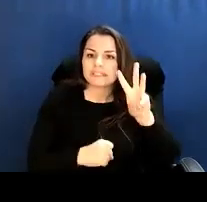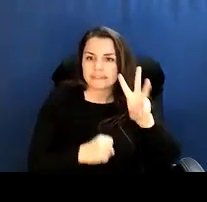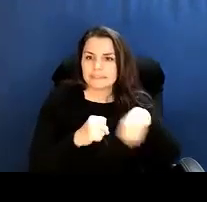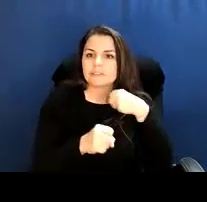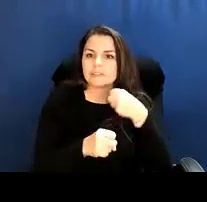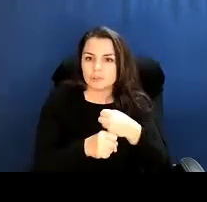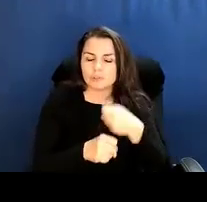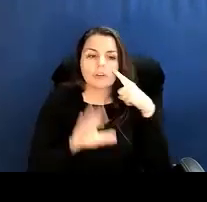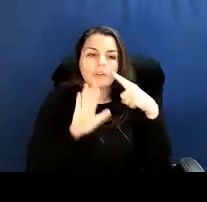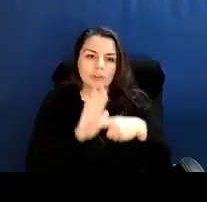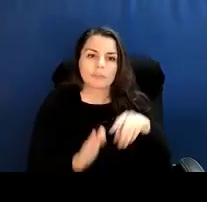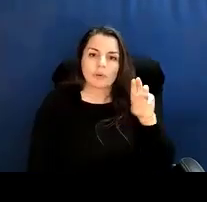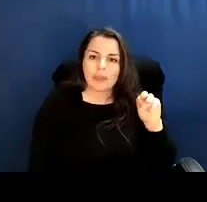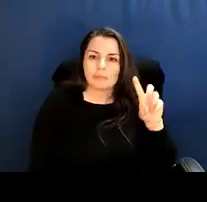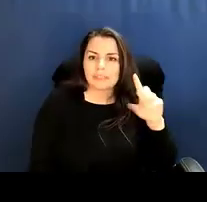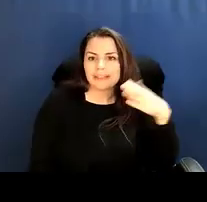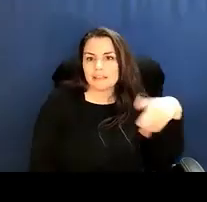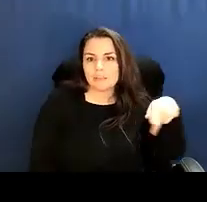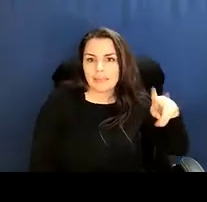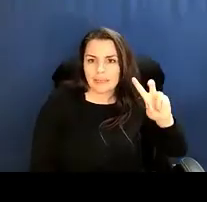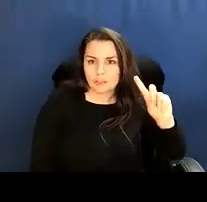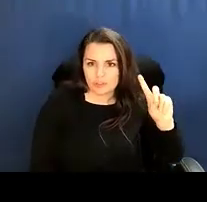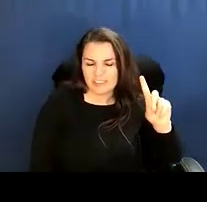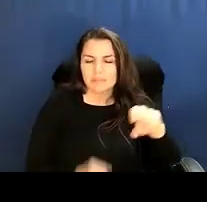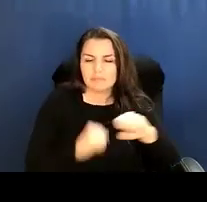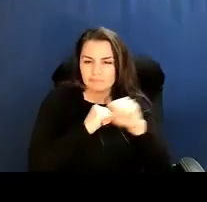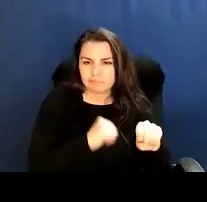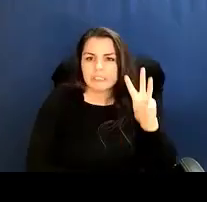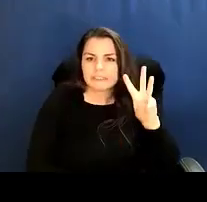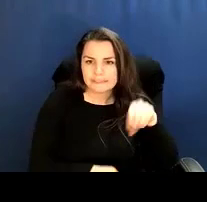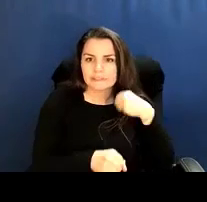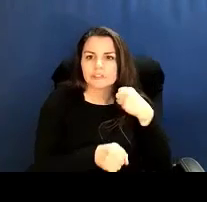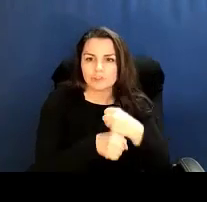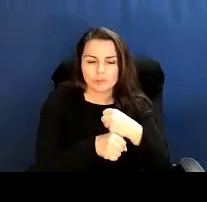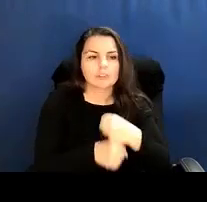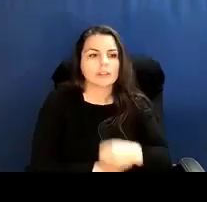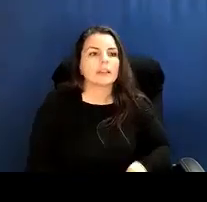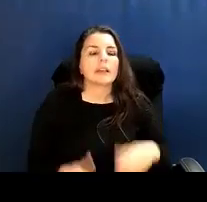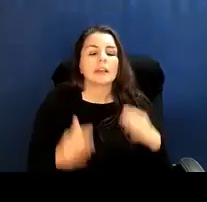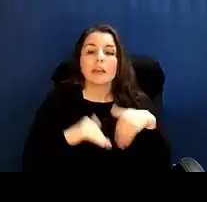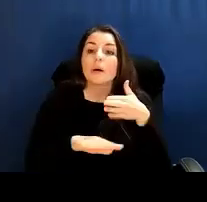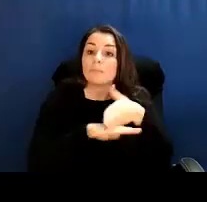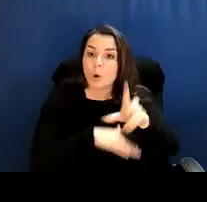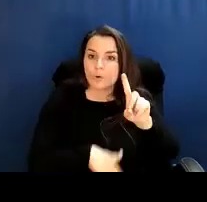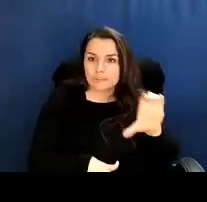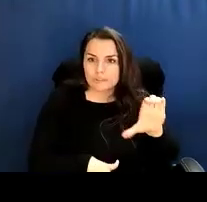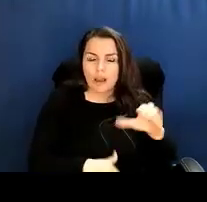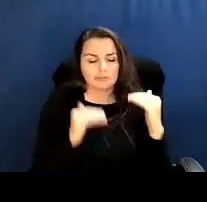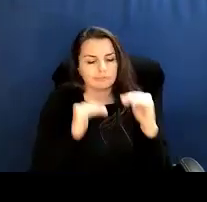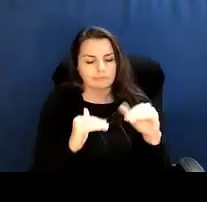MD, PhD. Postdoctoral fellowships are limited to 3 years of support. So